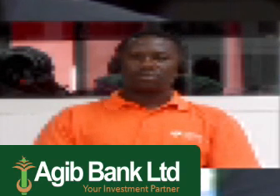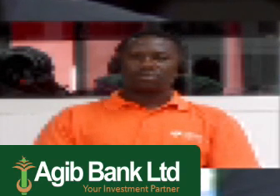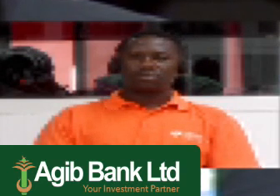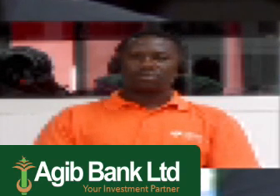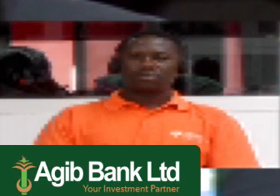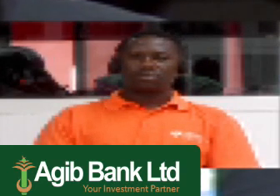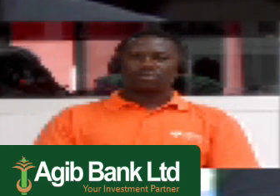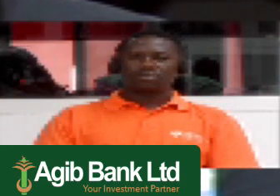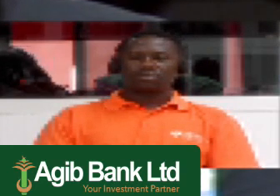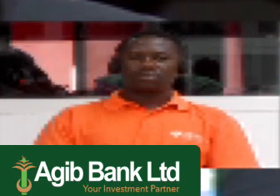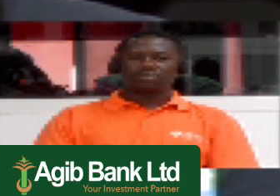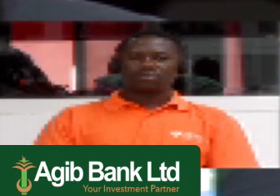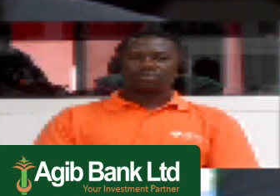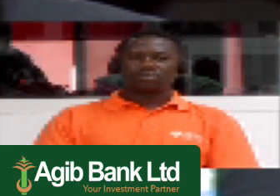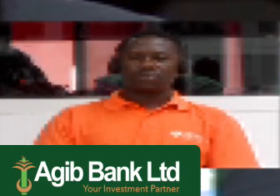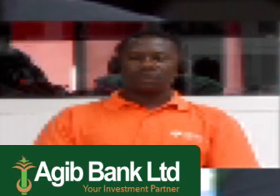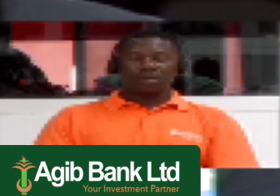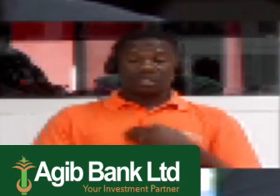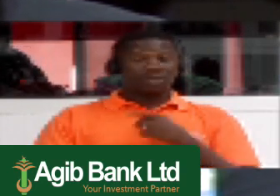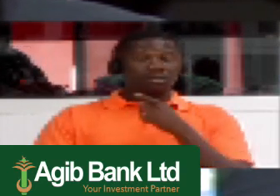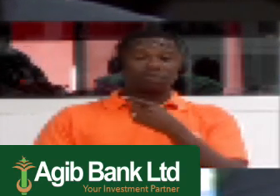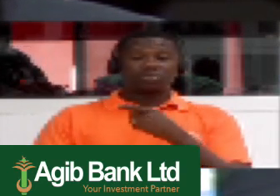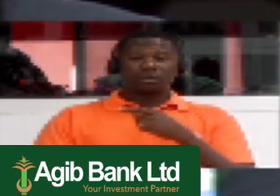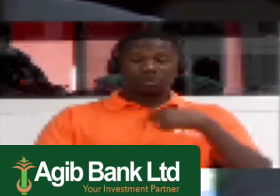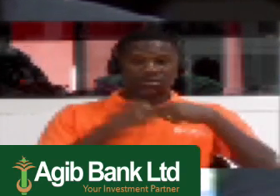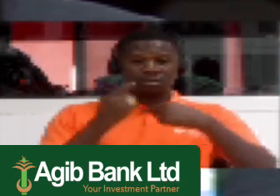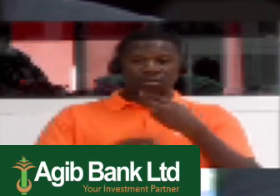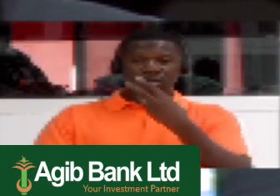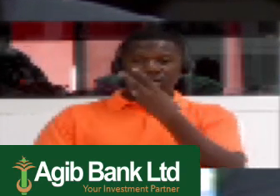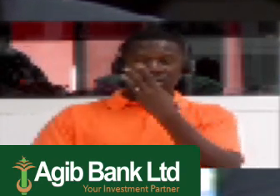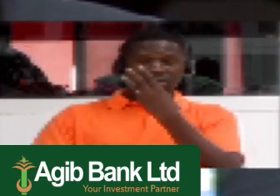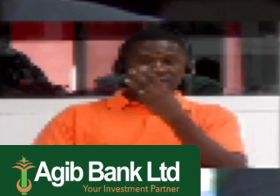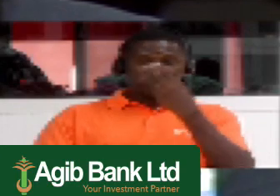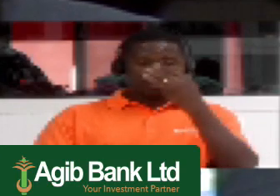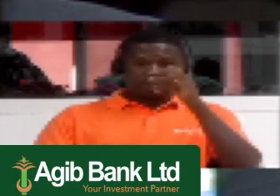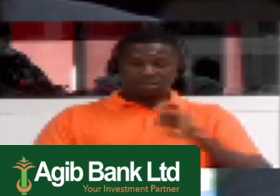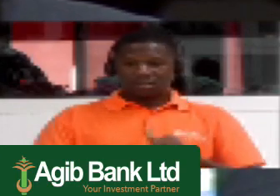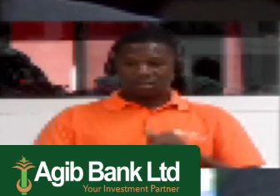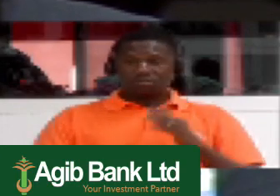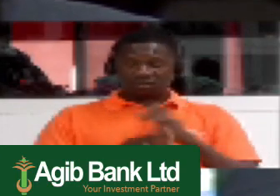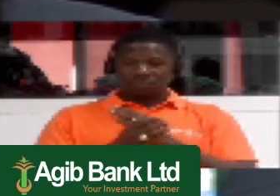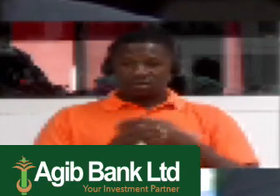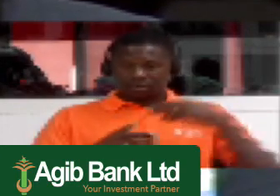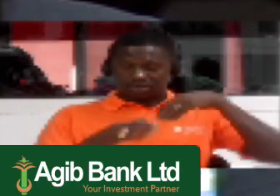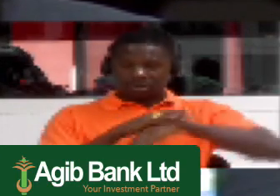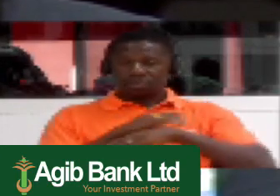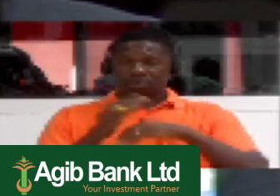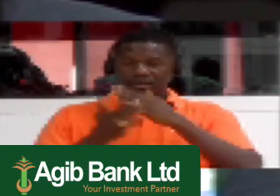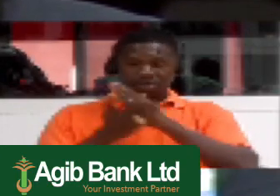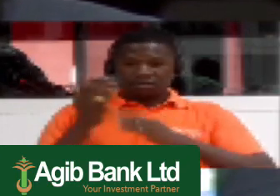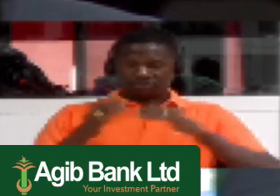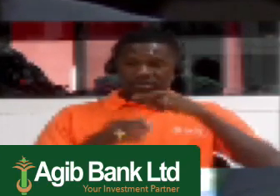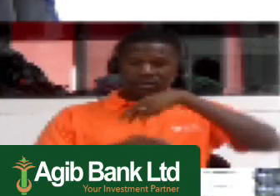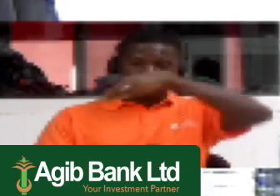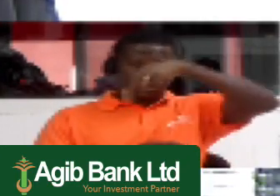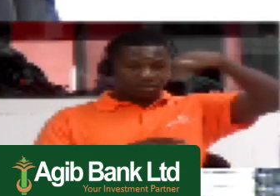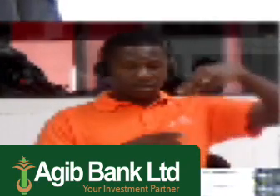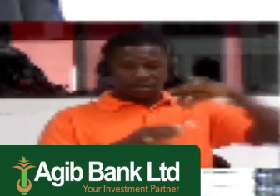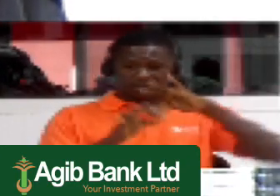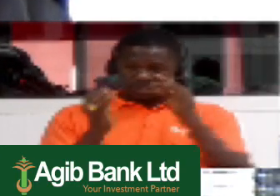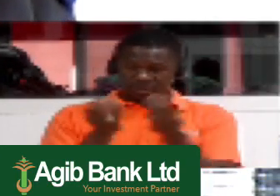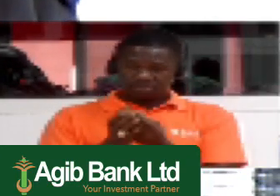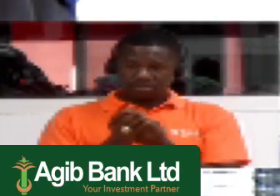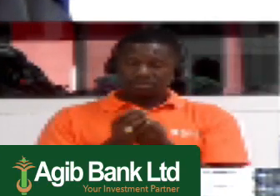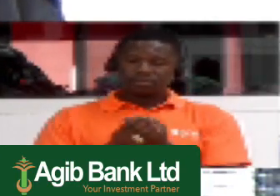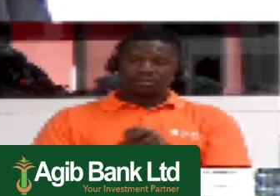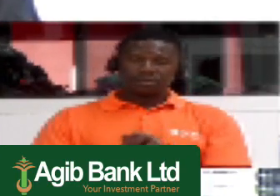And this was about 3 years before you actually became part of the patrol team. Ako woto wolem sanji saba janni bete dundi la patrol team